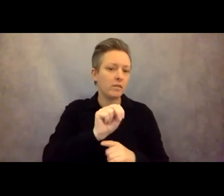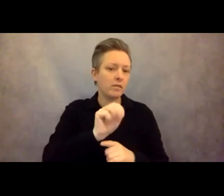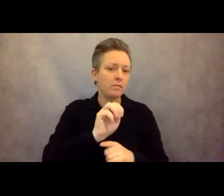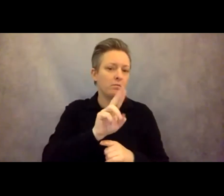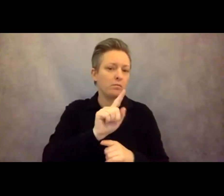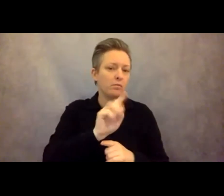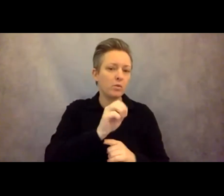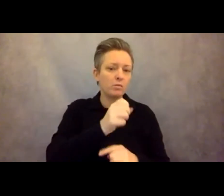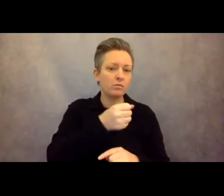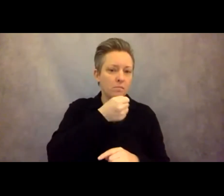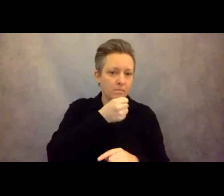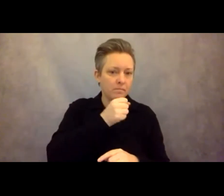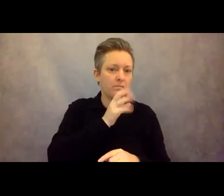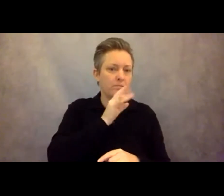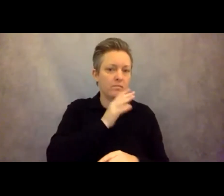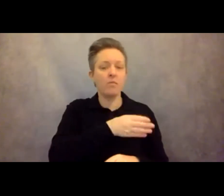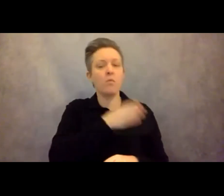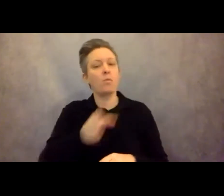the chat.